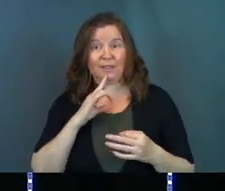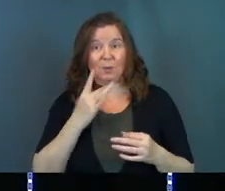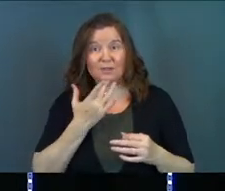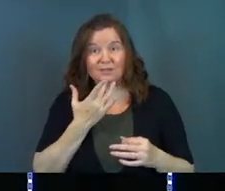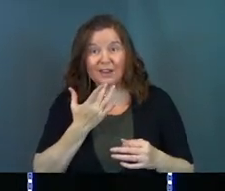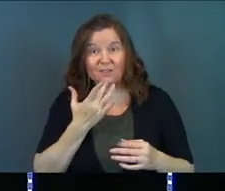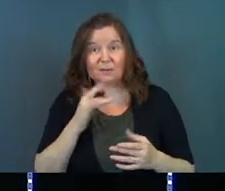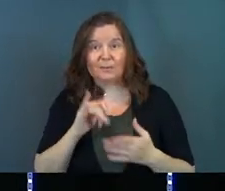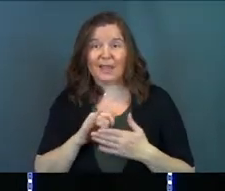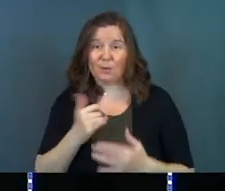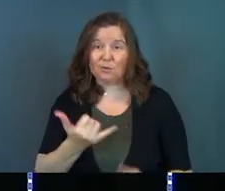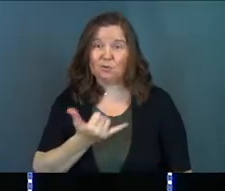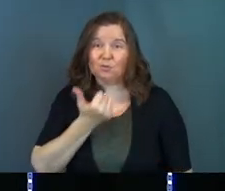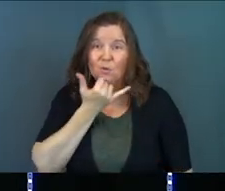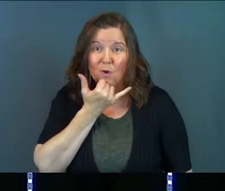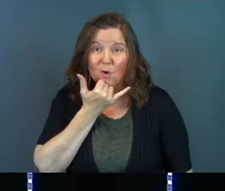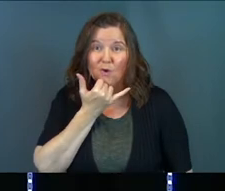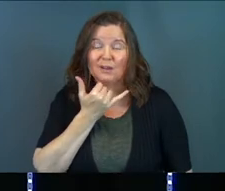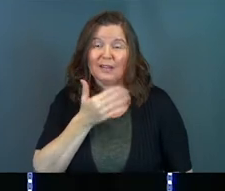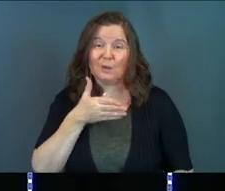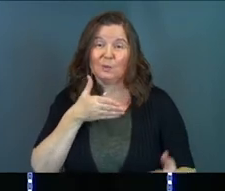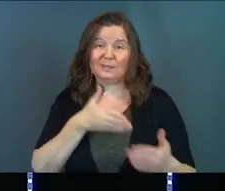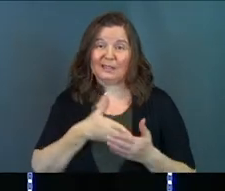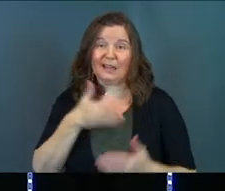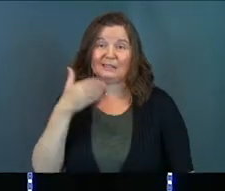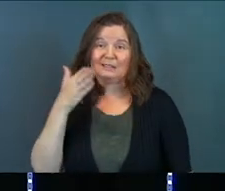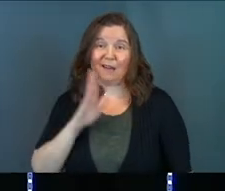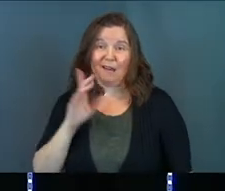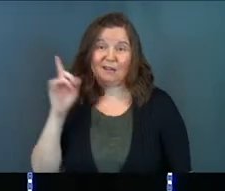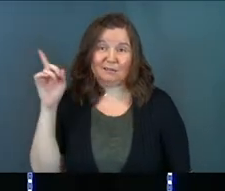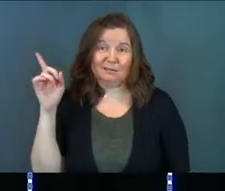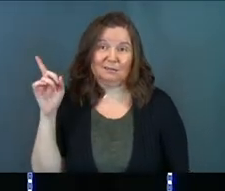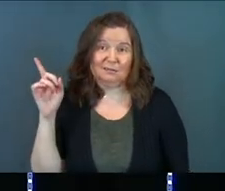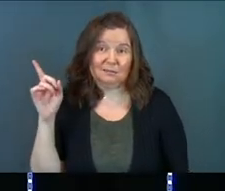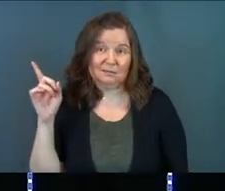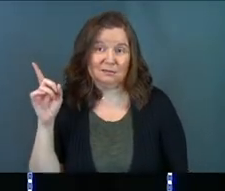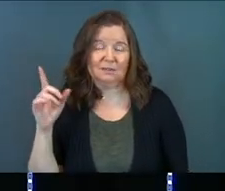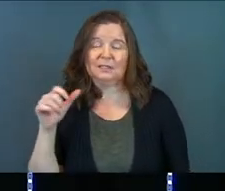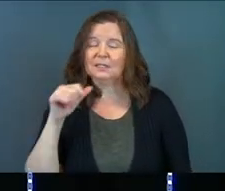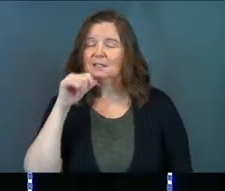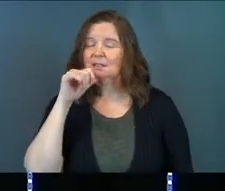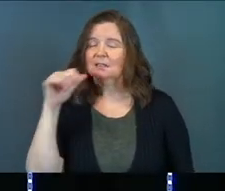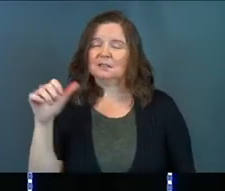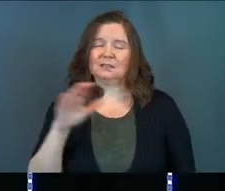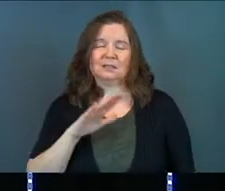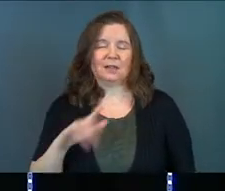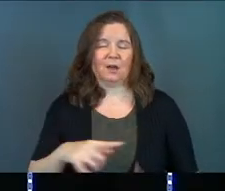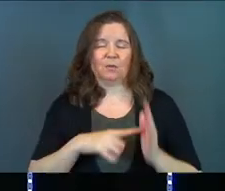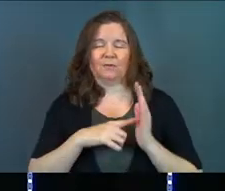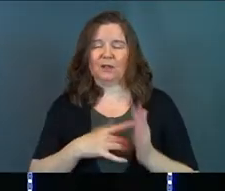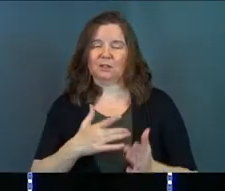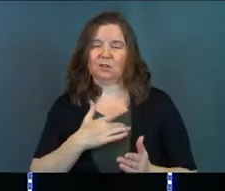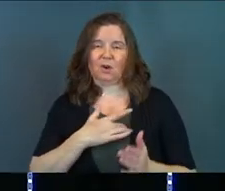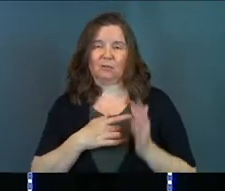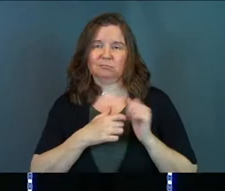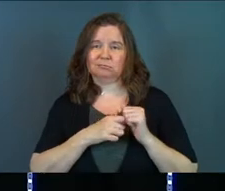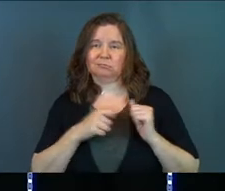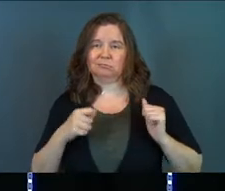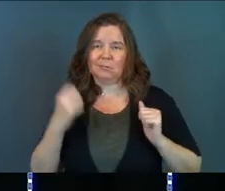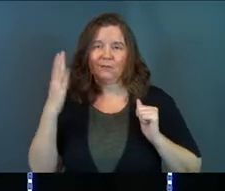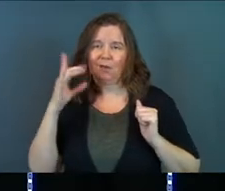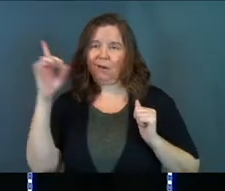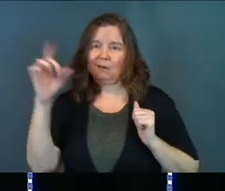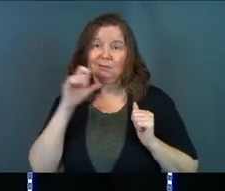was favoritism, that was wrong and it was against God. It is not reflective of the heart of God at all. So